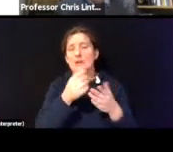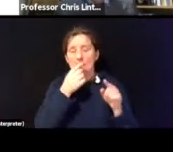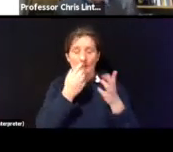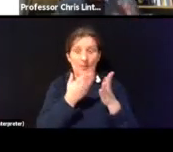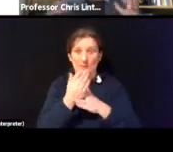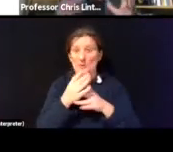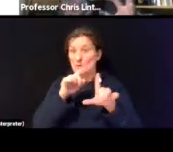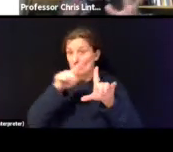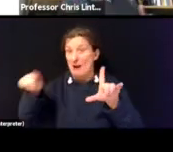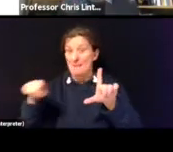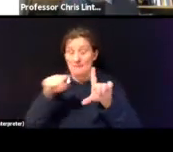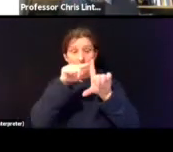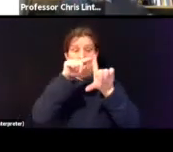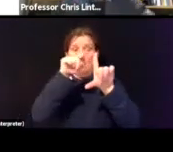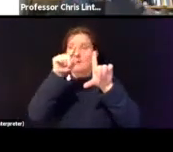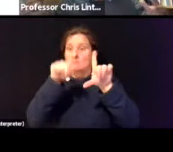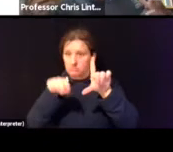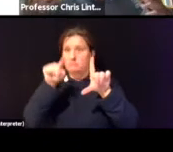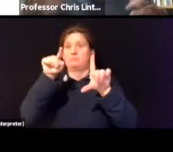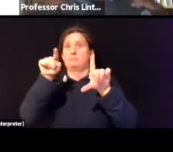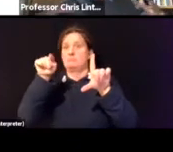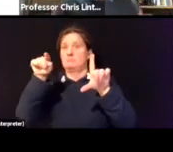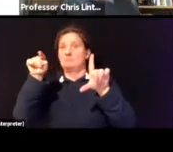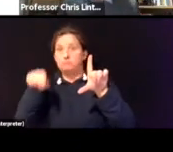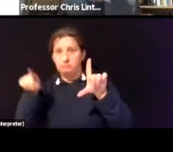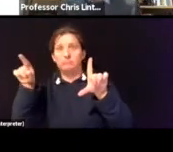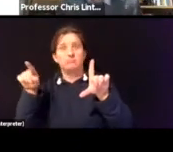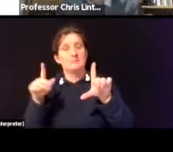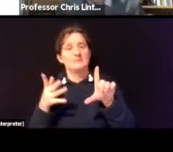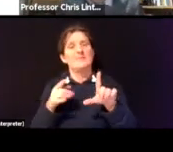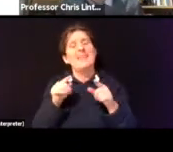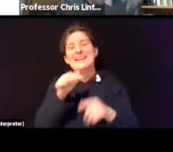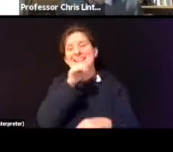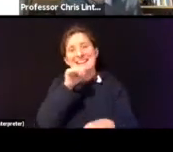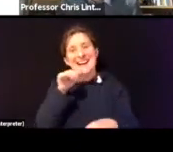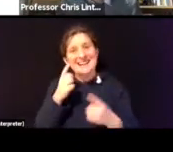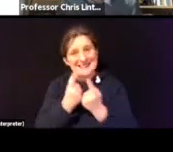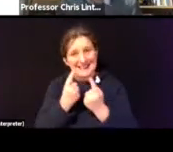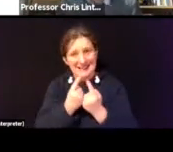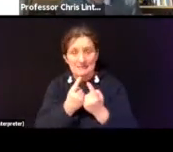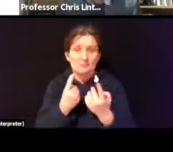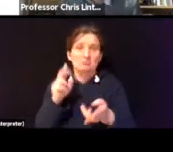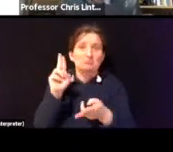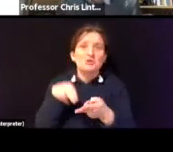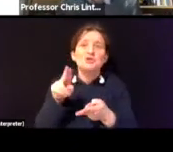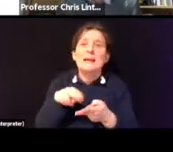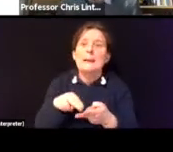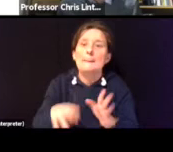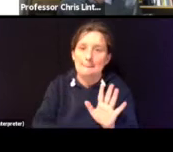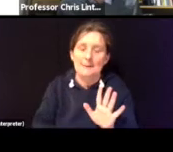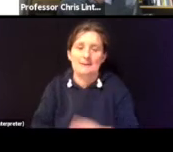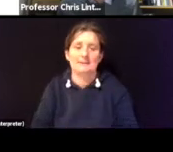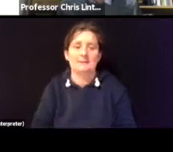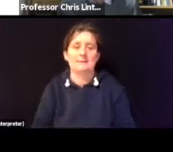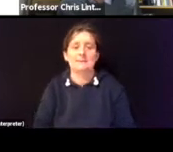method. And you can sort of see why that might be. The nice thing about this method is that it's pretty cheap in the sense